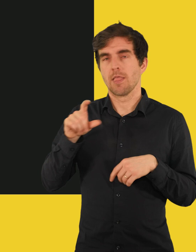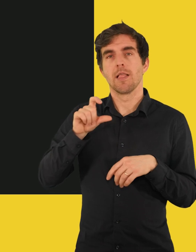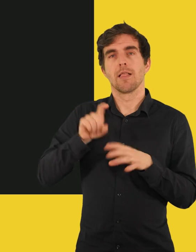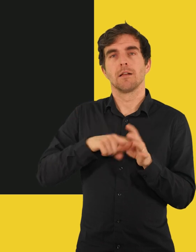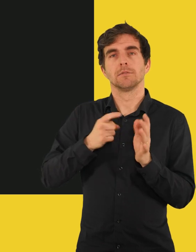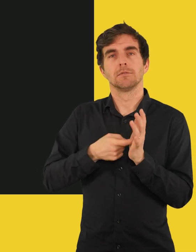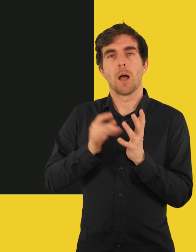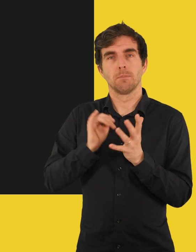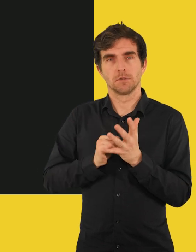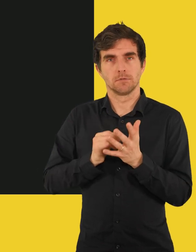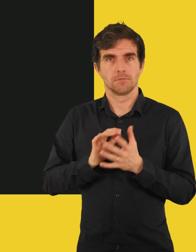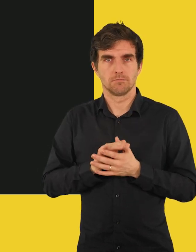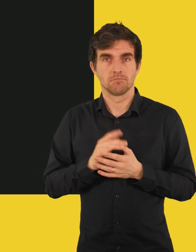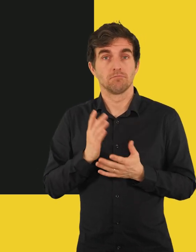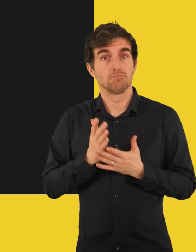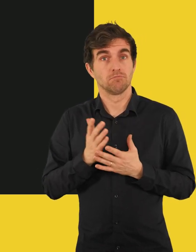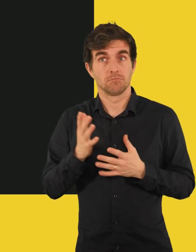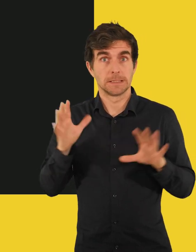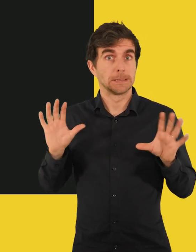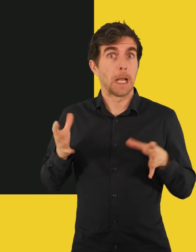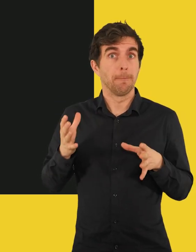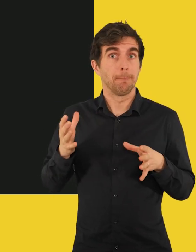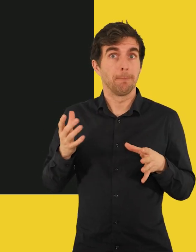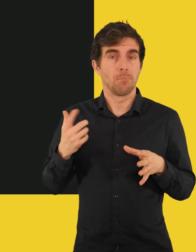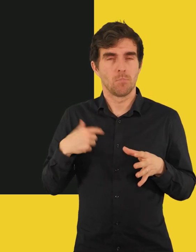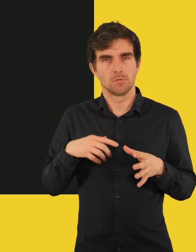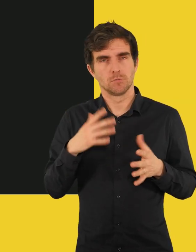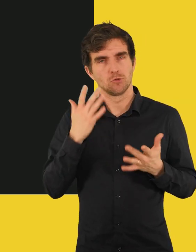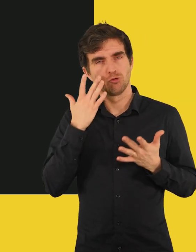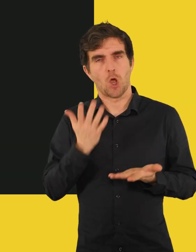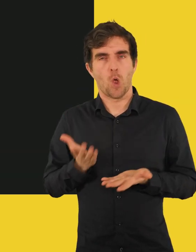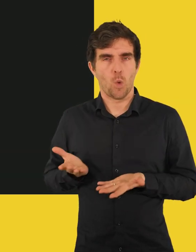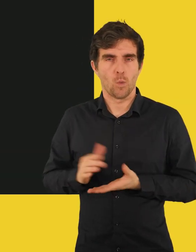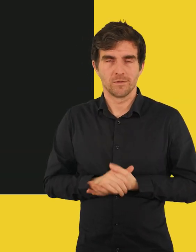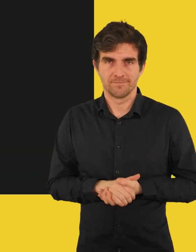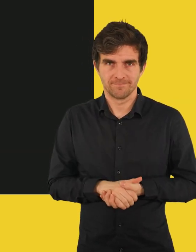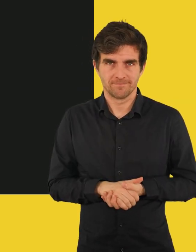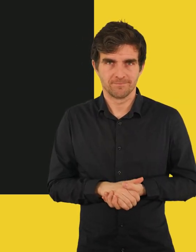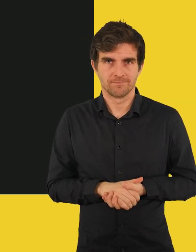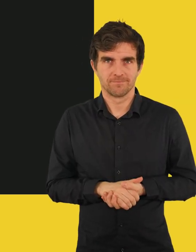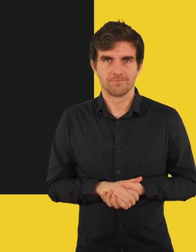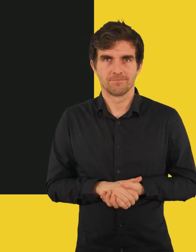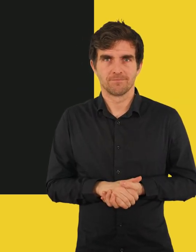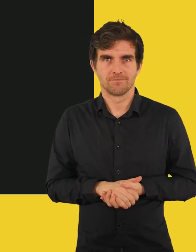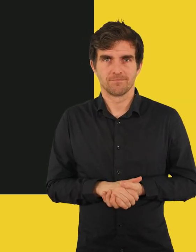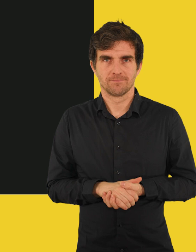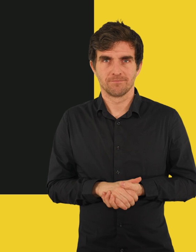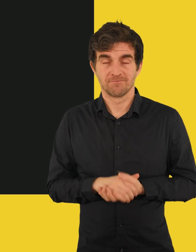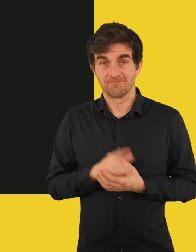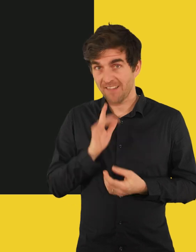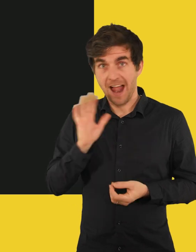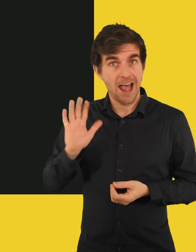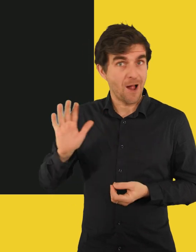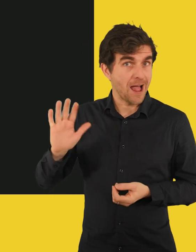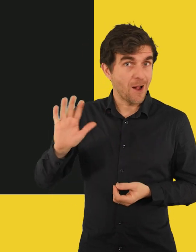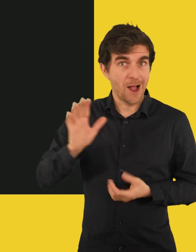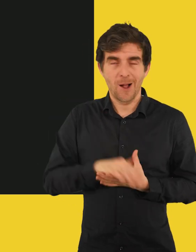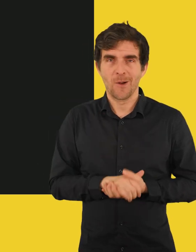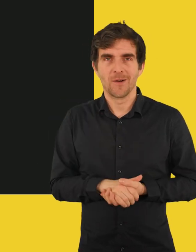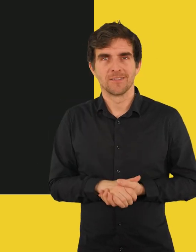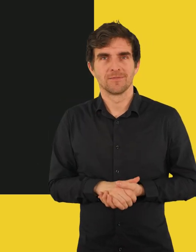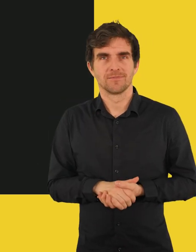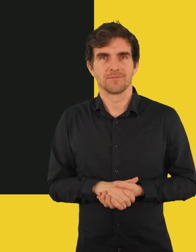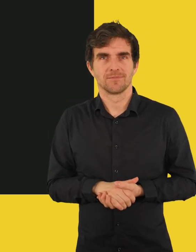Okay. So we are here with Cyrus. We are actually, and with the whole team. Let me just show you. Guys,